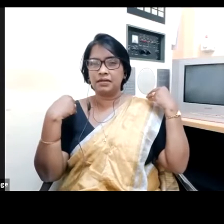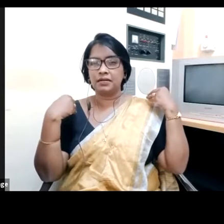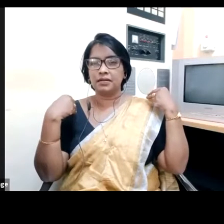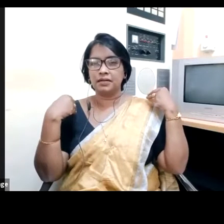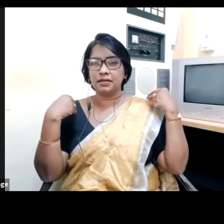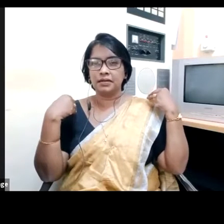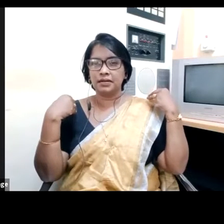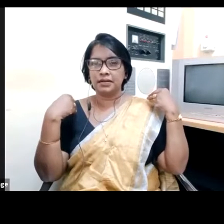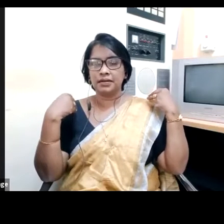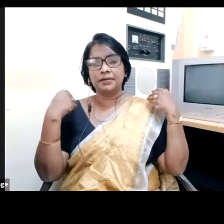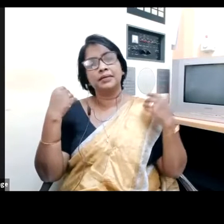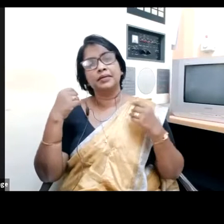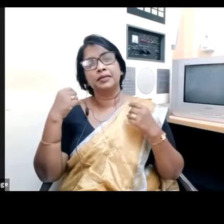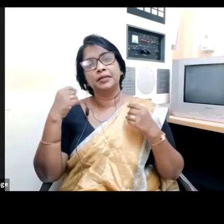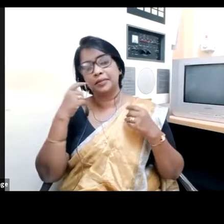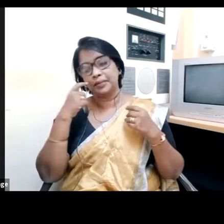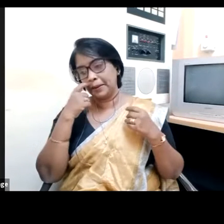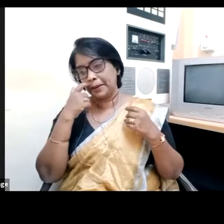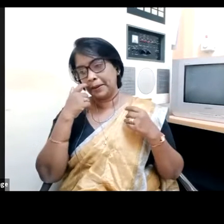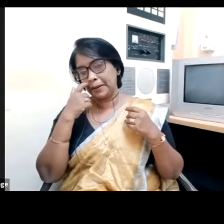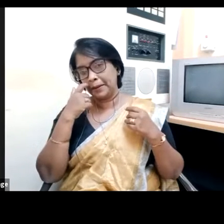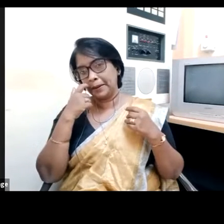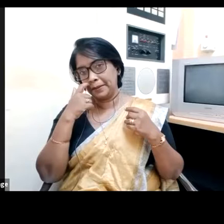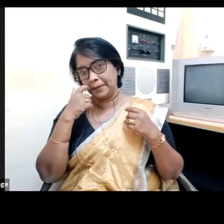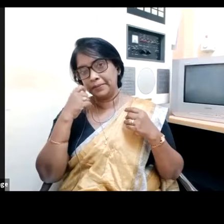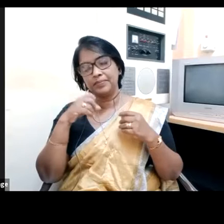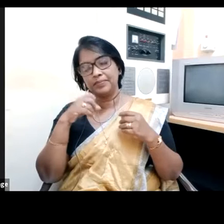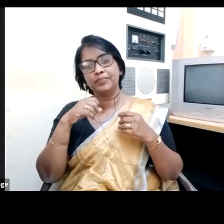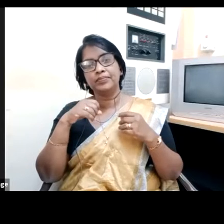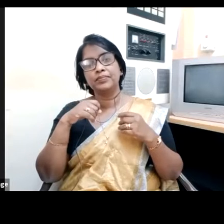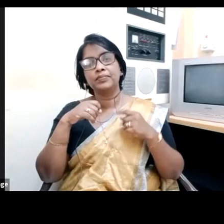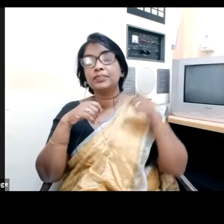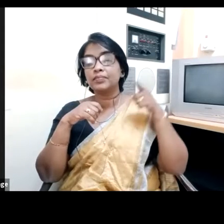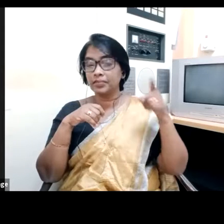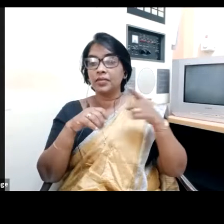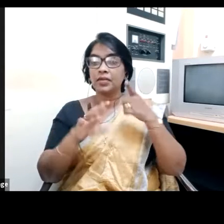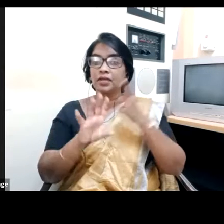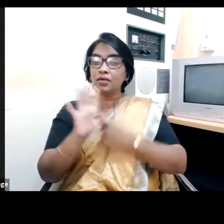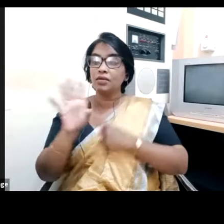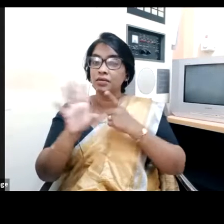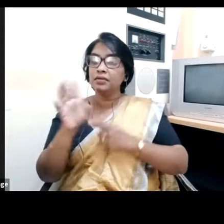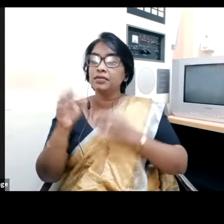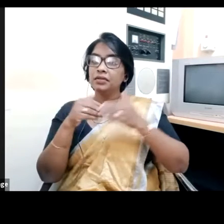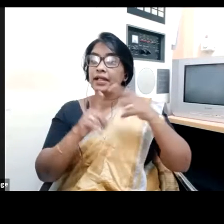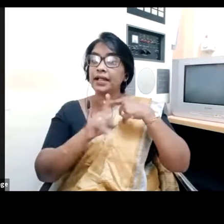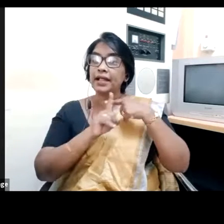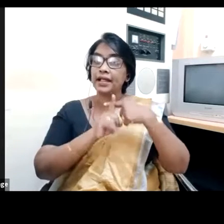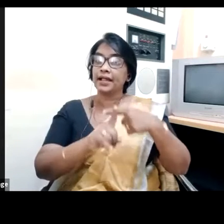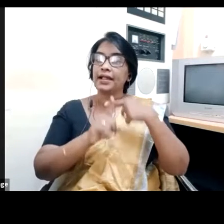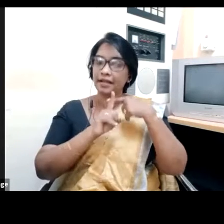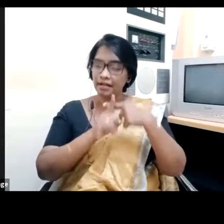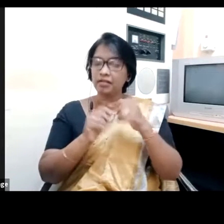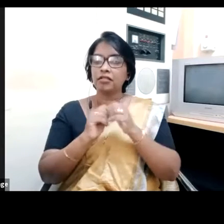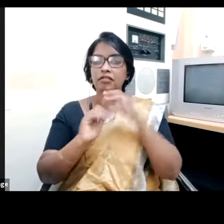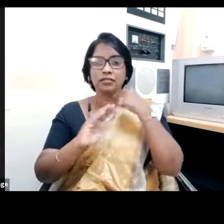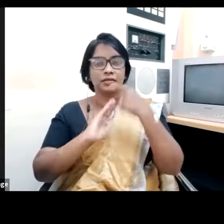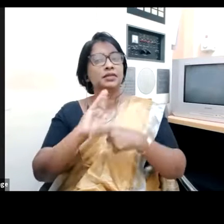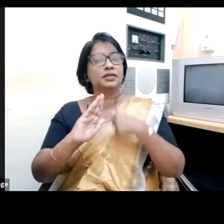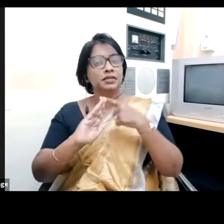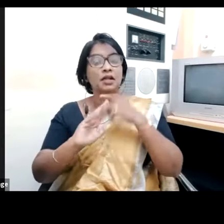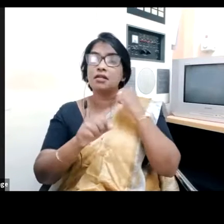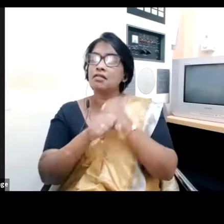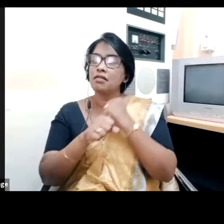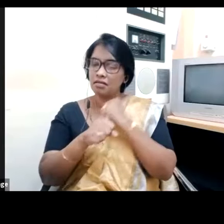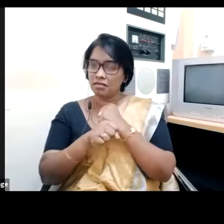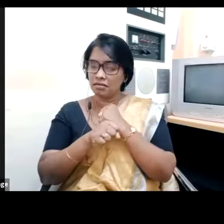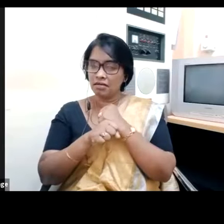for the upcoming COP26, which the Sri Lankan government will be represented. And